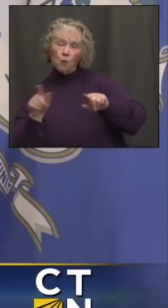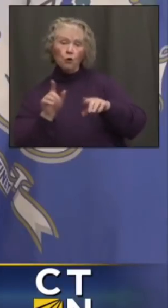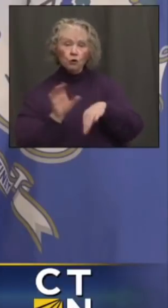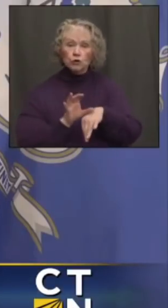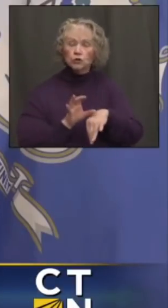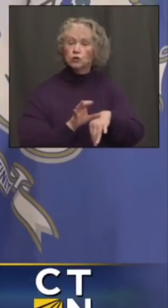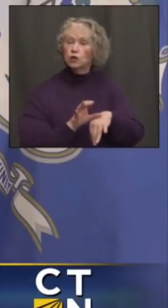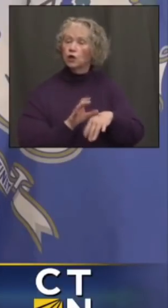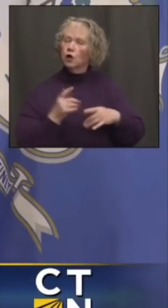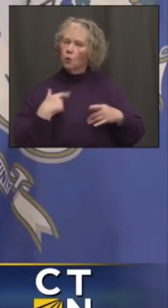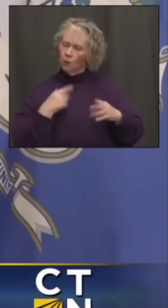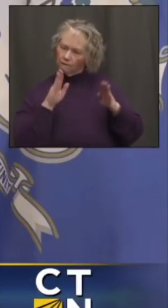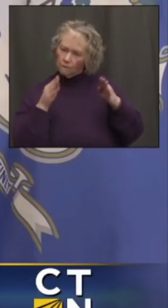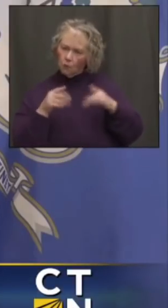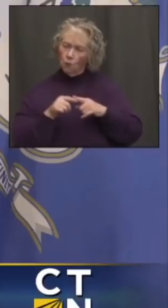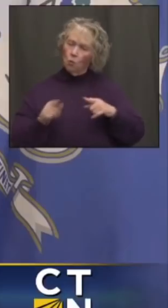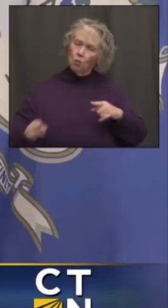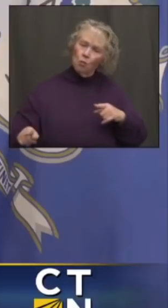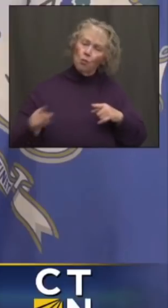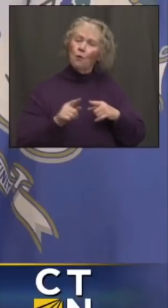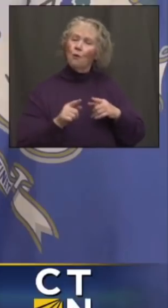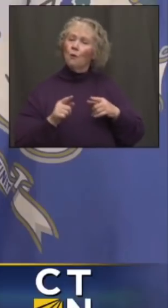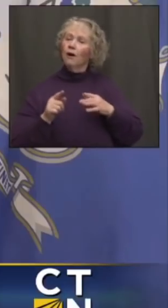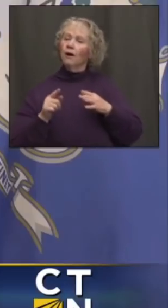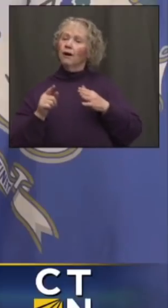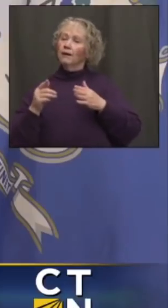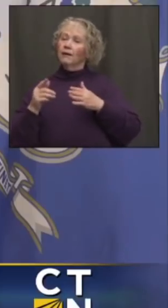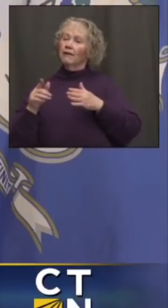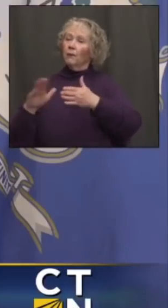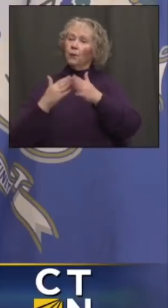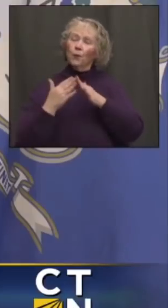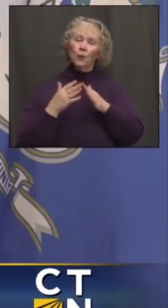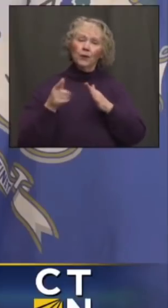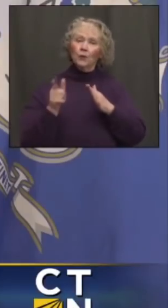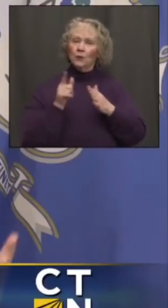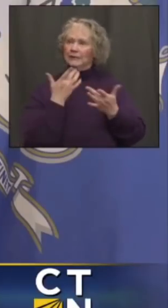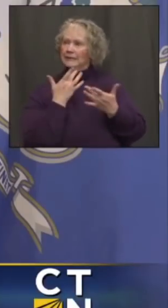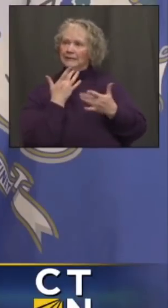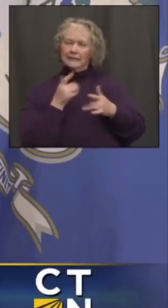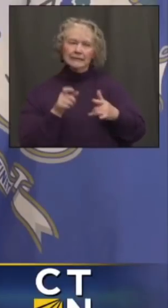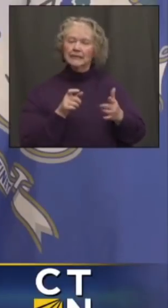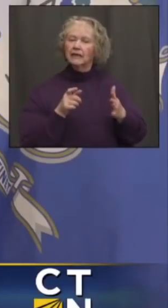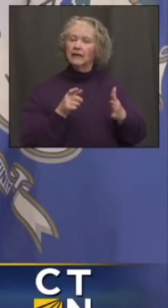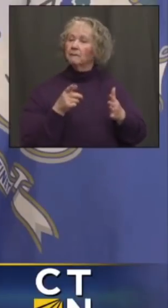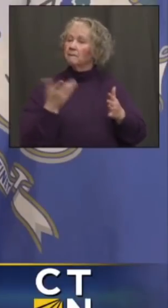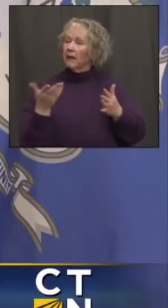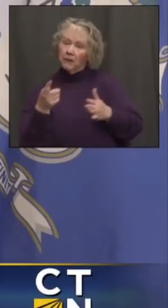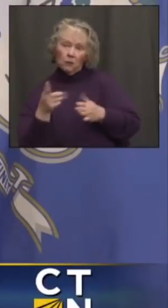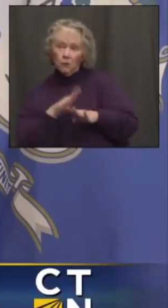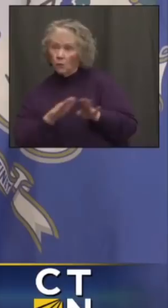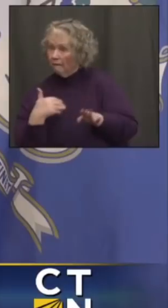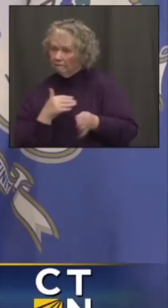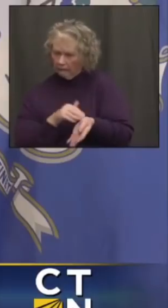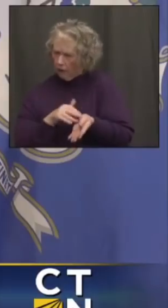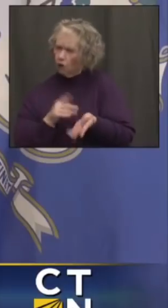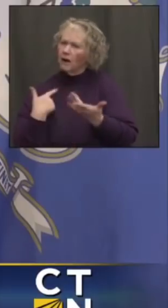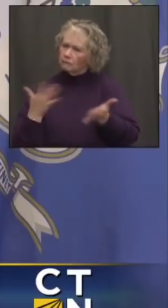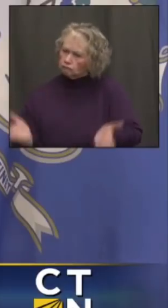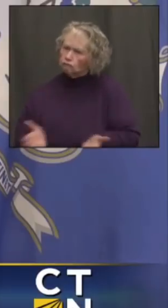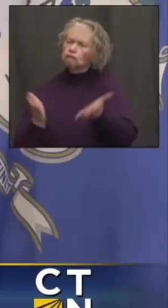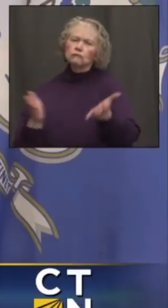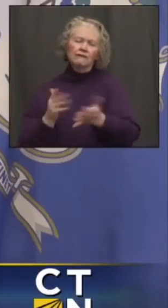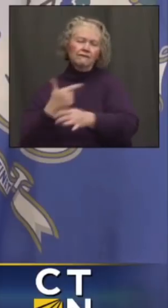their patients who have a particular need, get them in, get them prioritized in terms of getting vaccinated. And you're right, when we